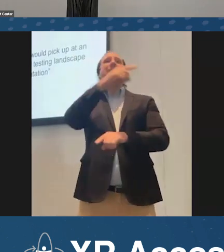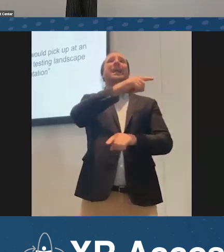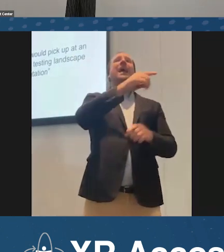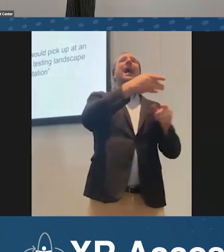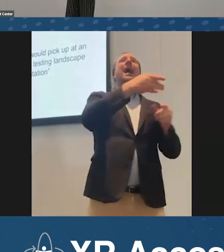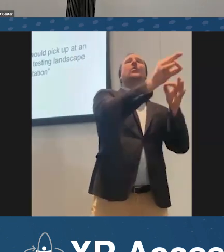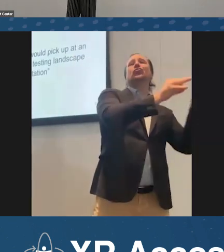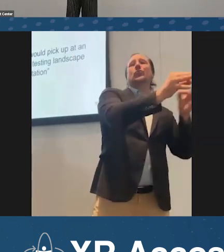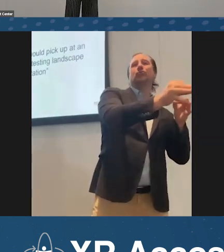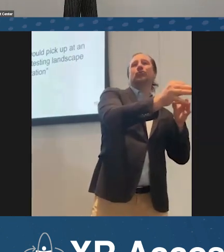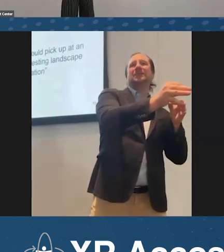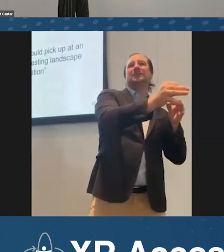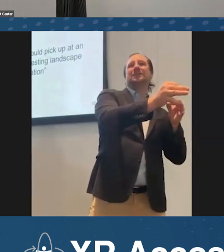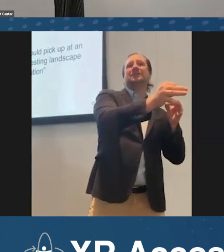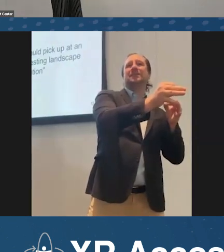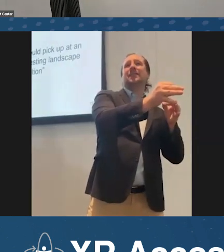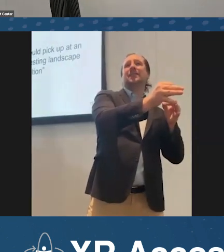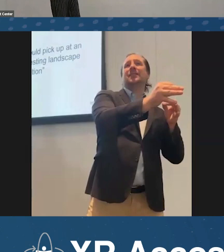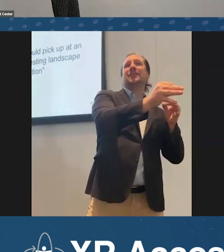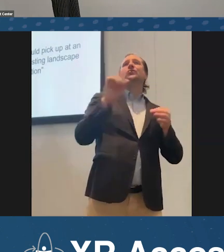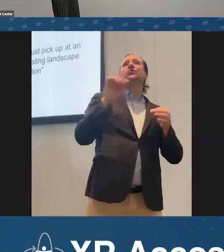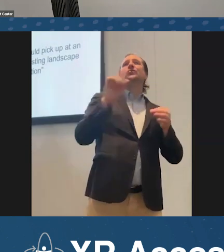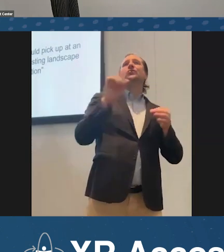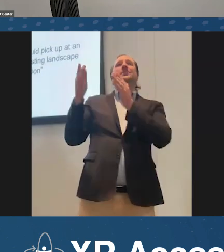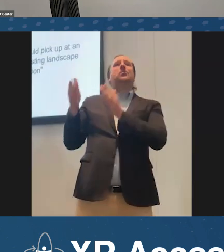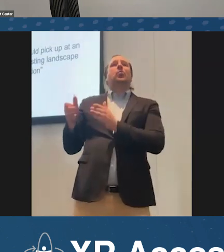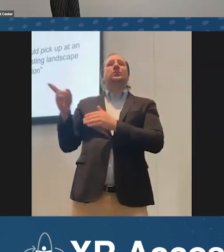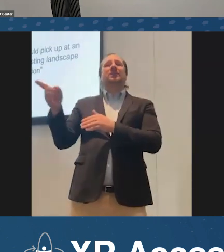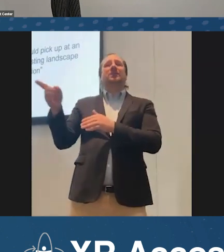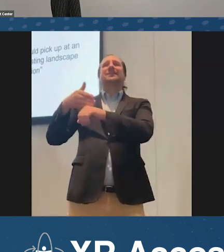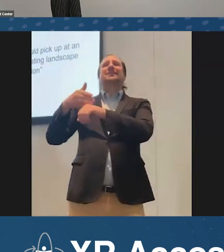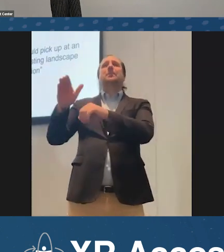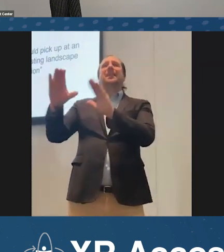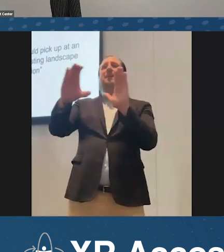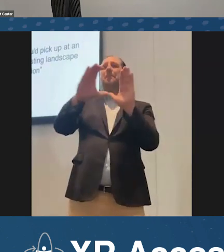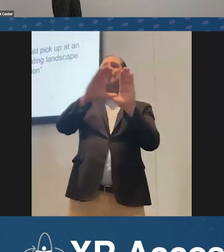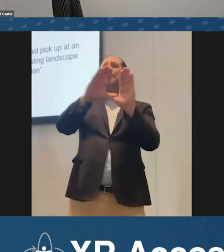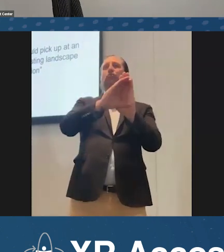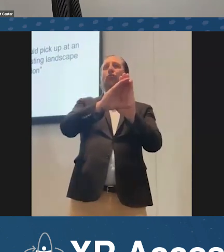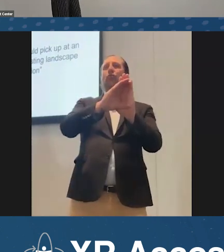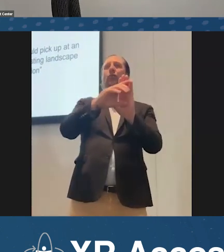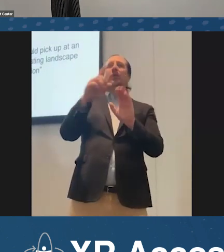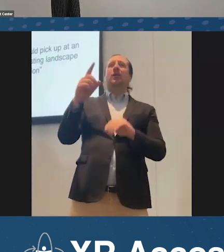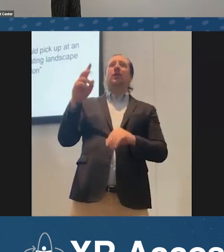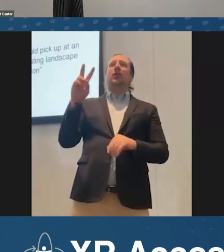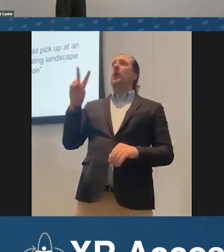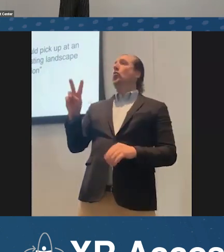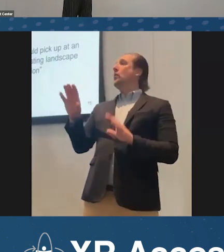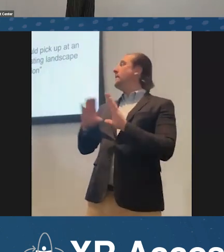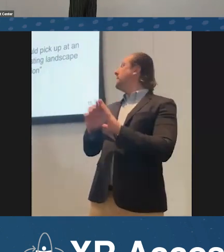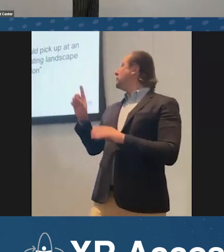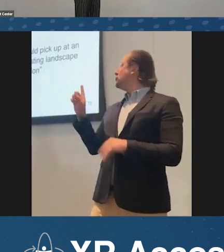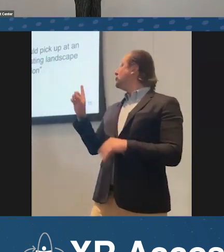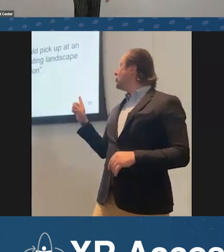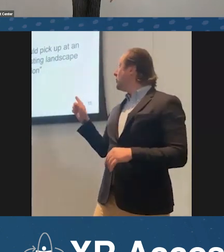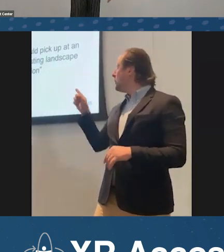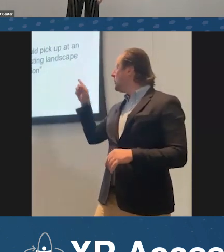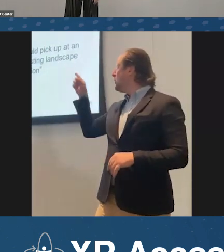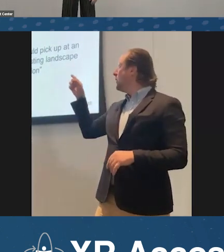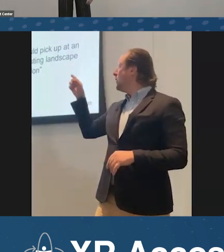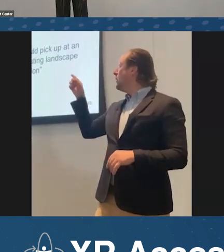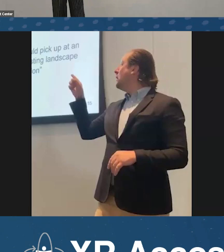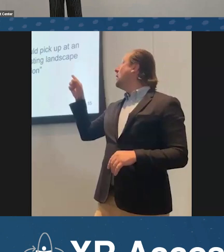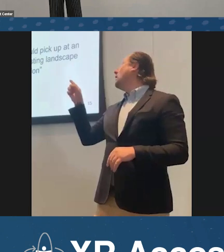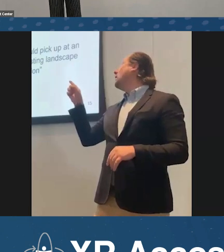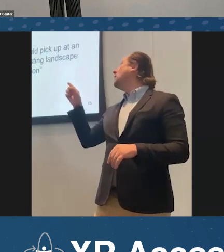app would respond. Now, this participant, for example, submitted a photo. You can turn your head if you guys would like to see it straight on, but it's a